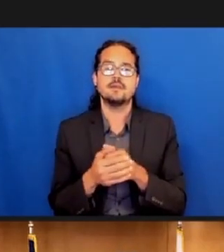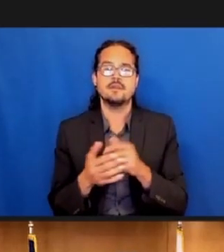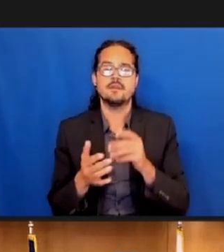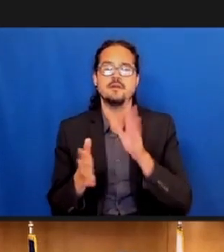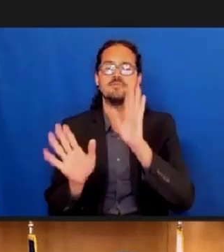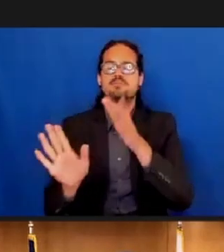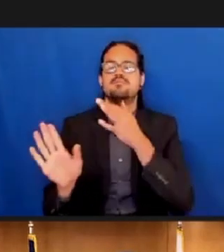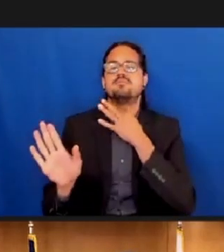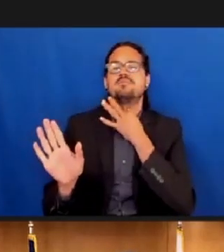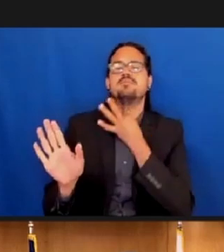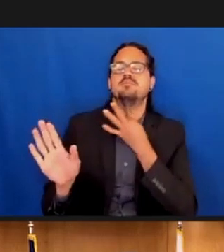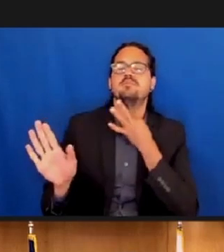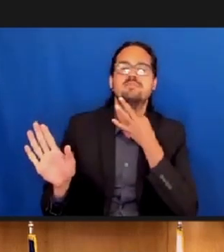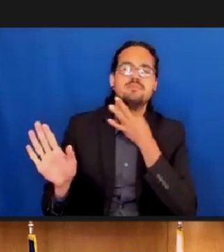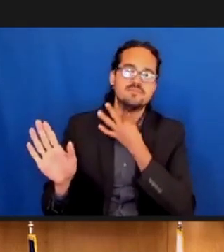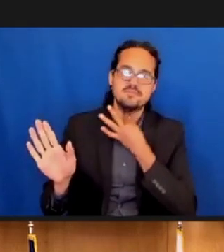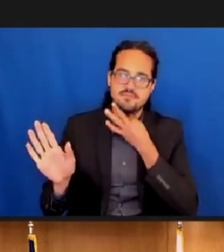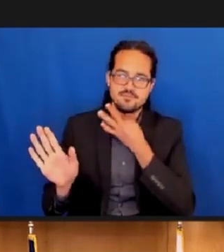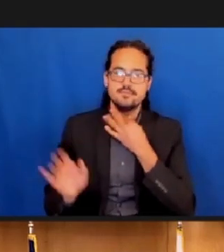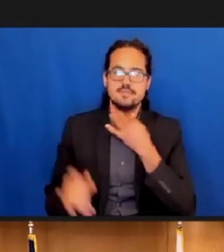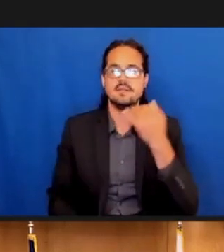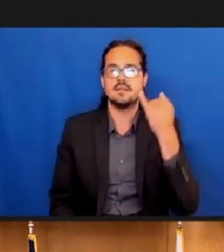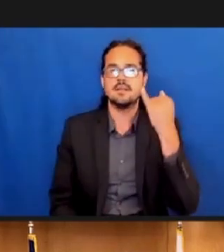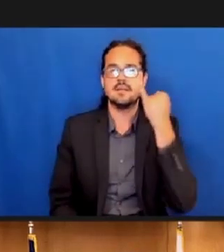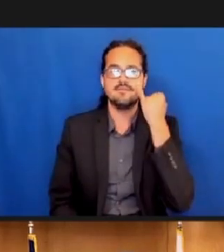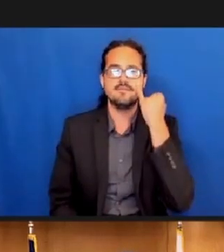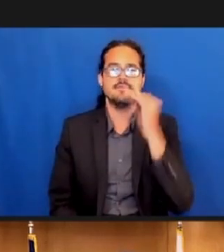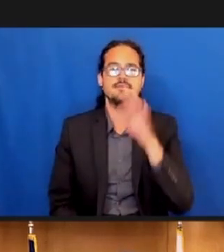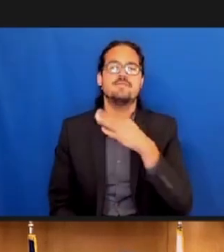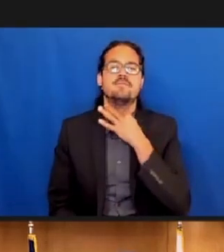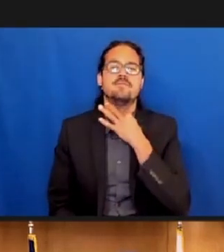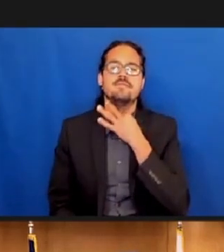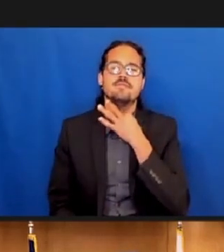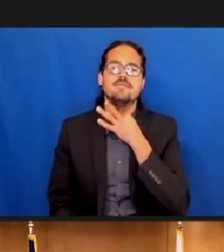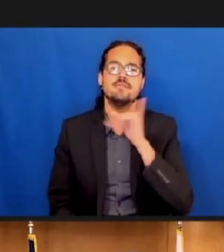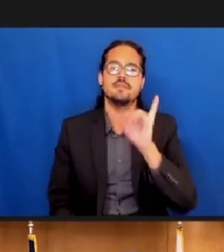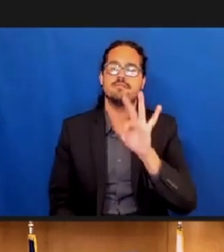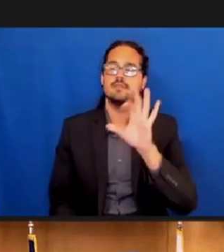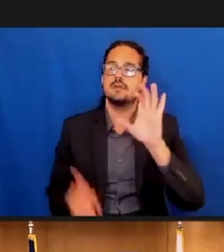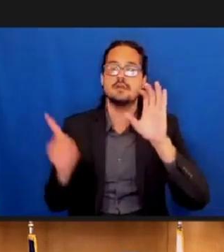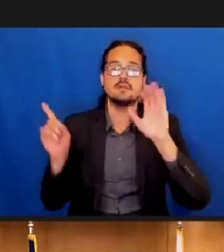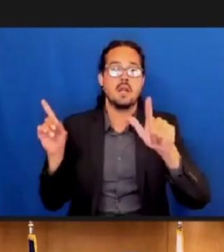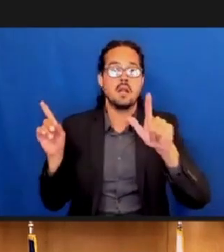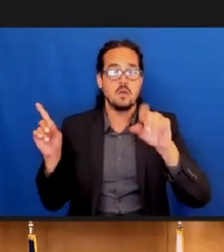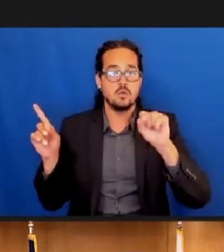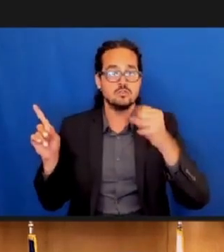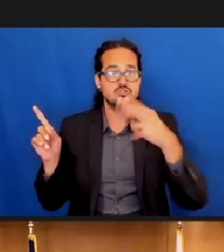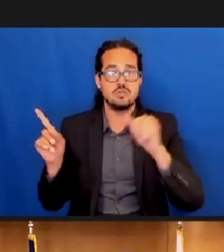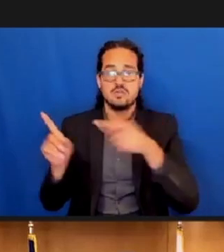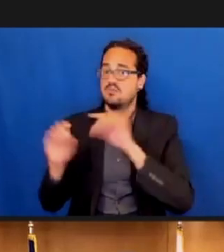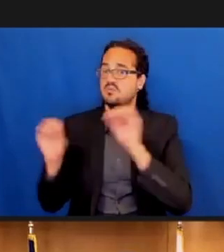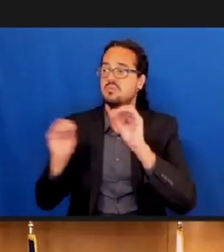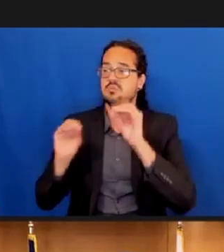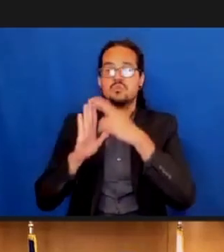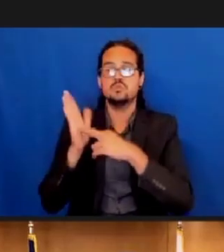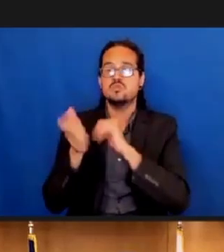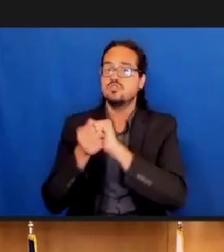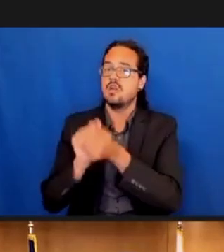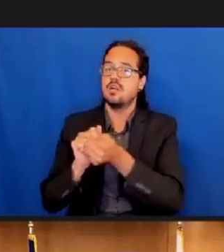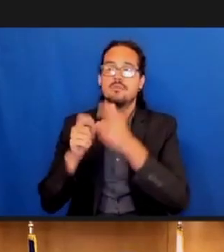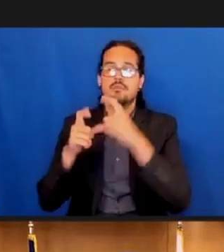Cal OSHA decides not to change their rules on masking, and the governor decides not